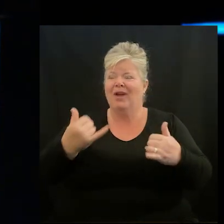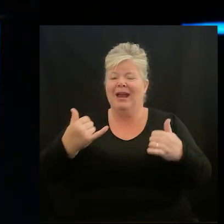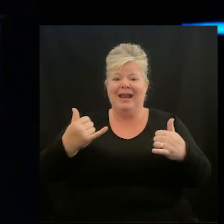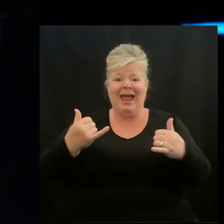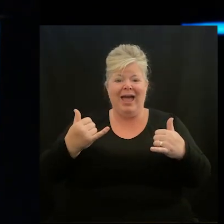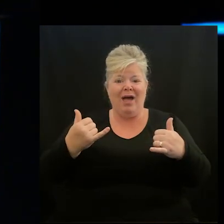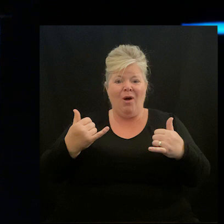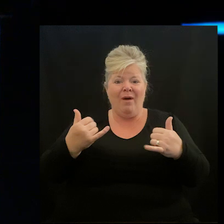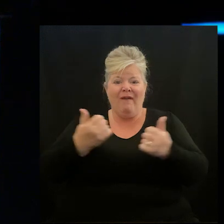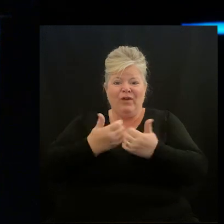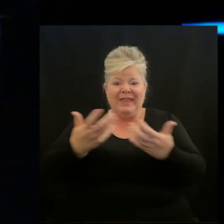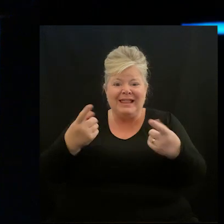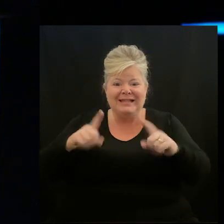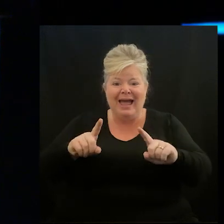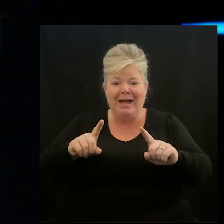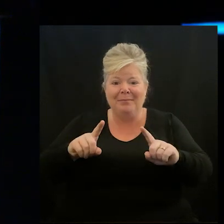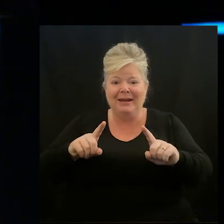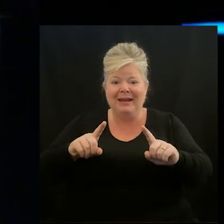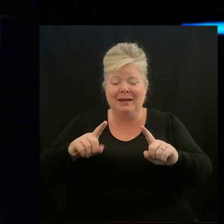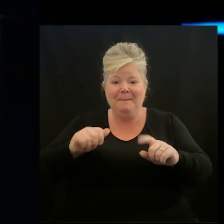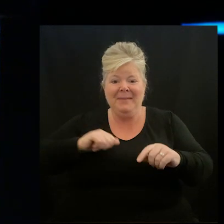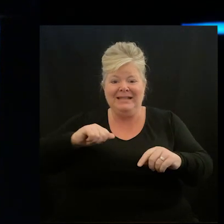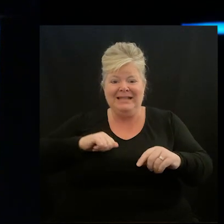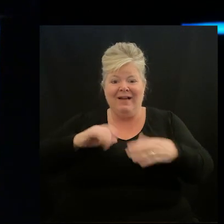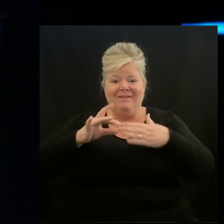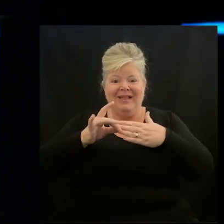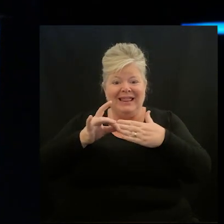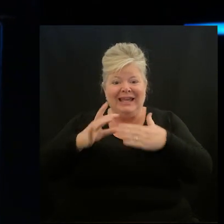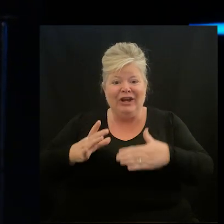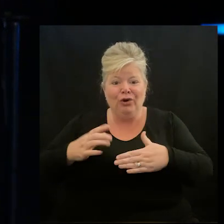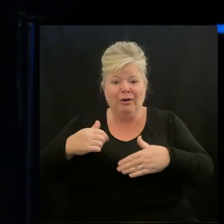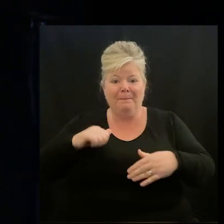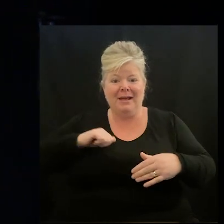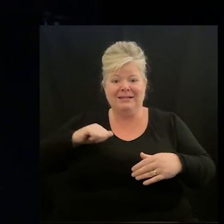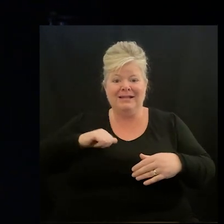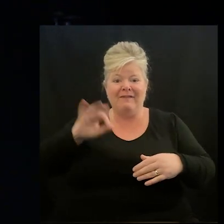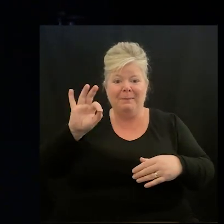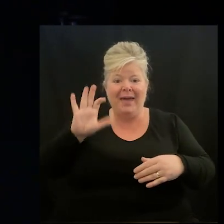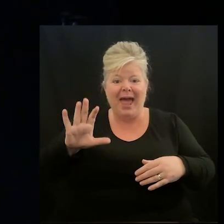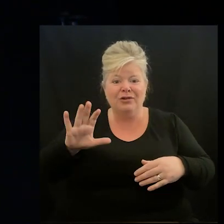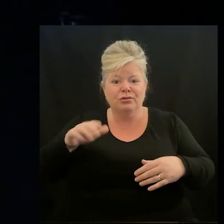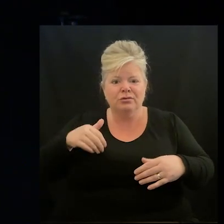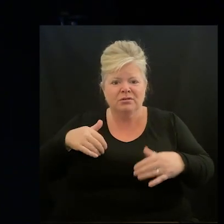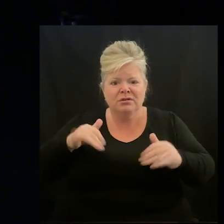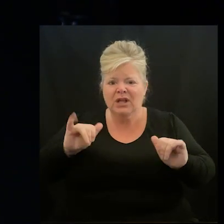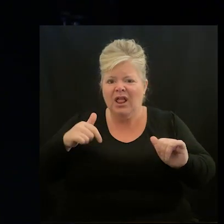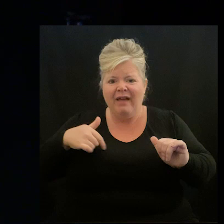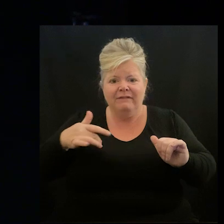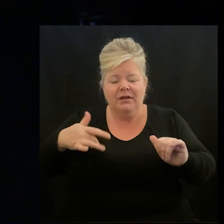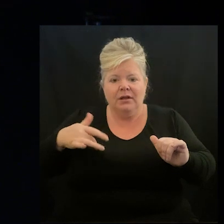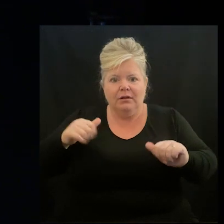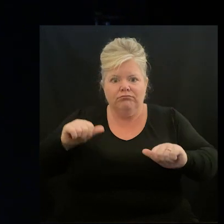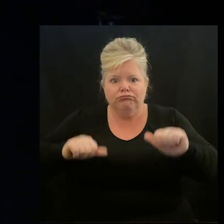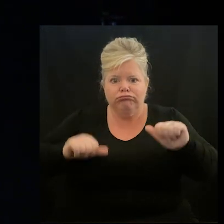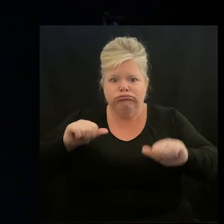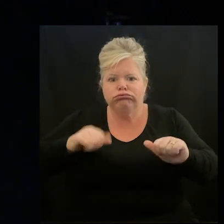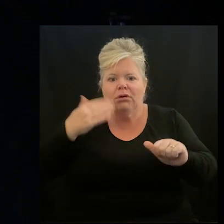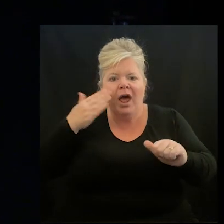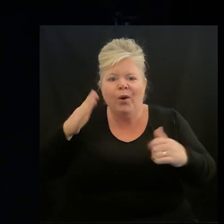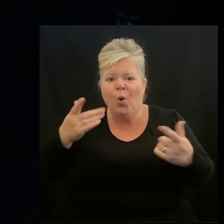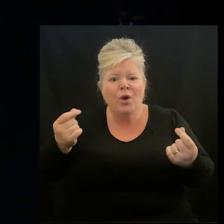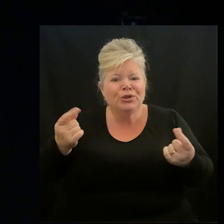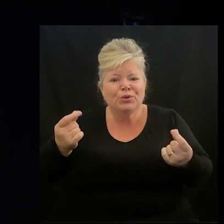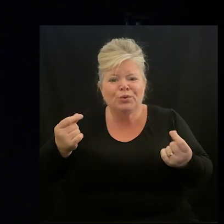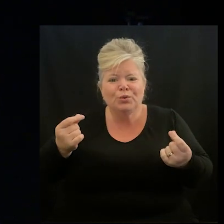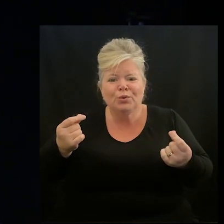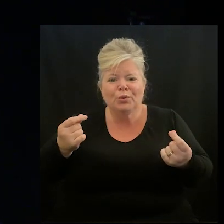a pastor, as a leader, I find myself in this spot. I don't know what to do. And some